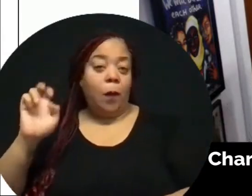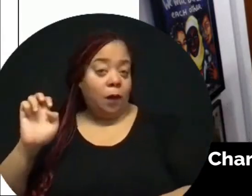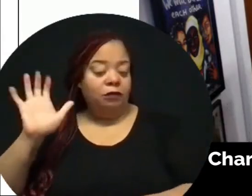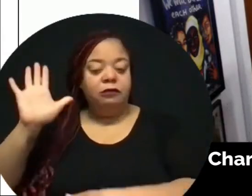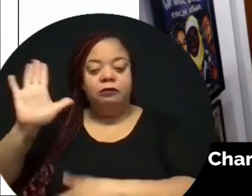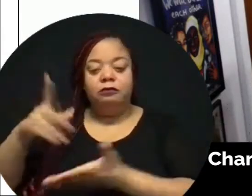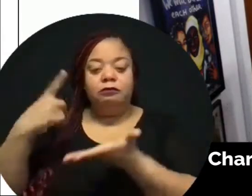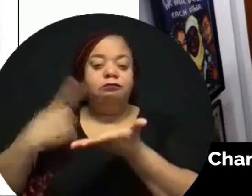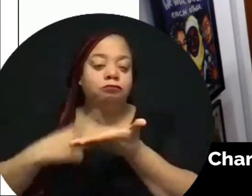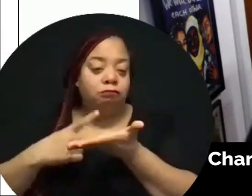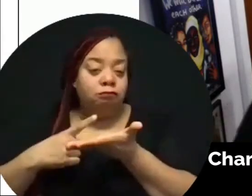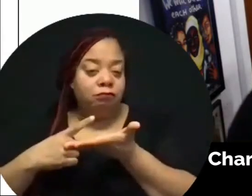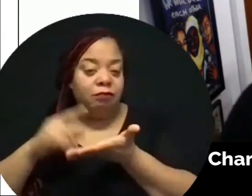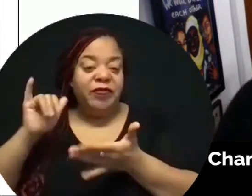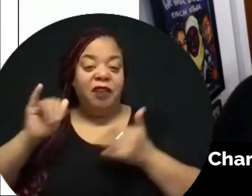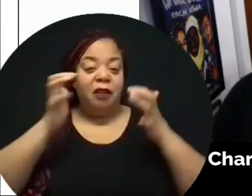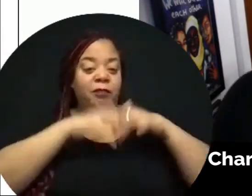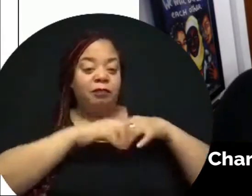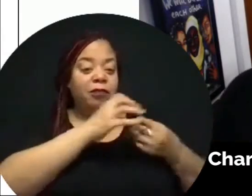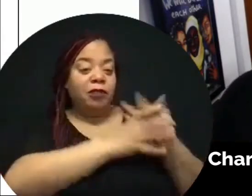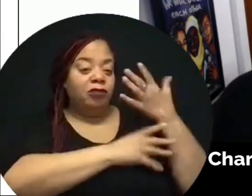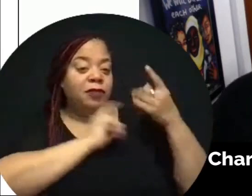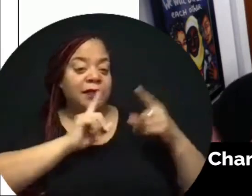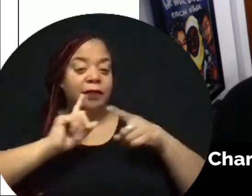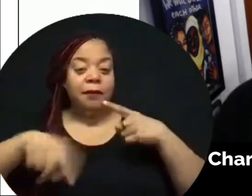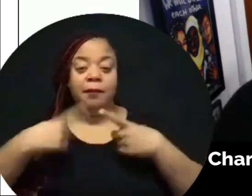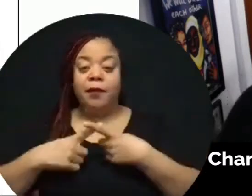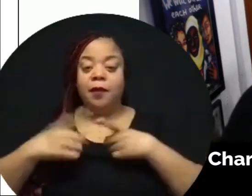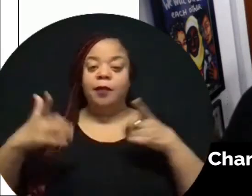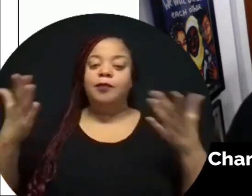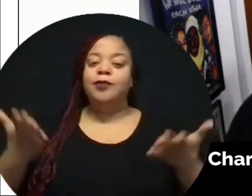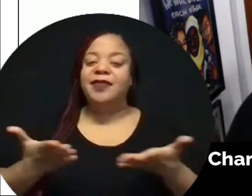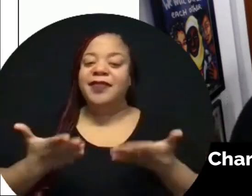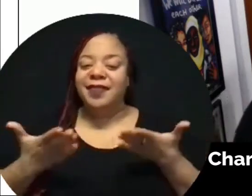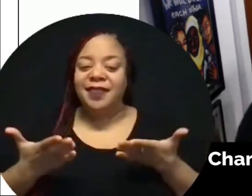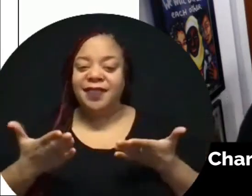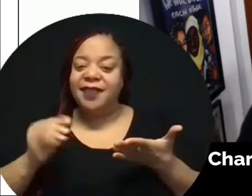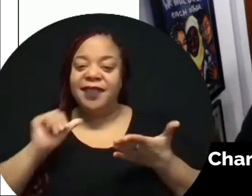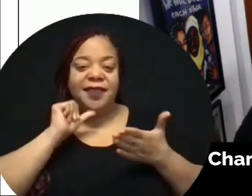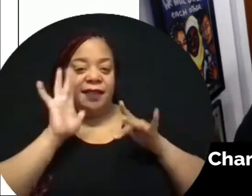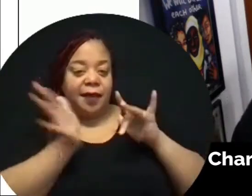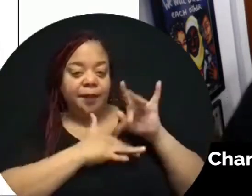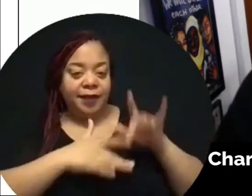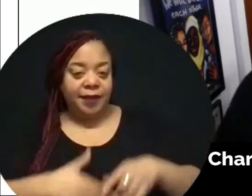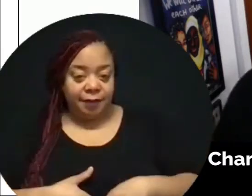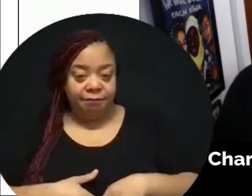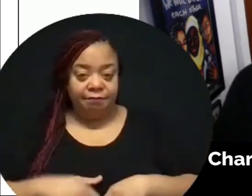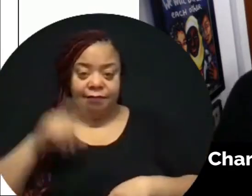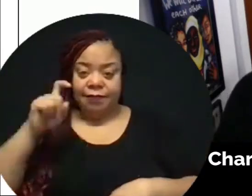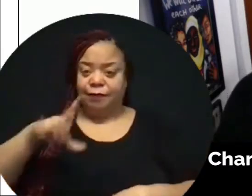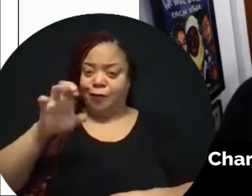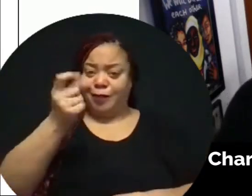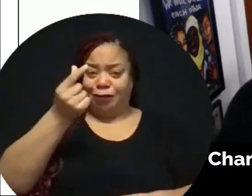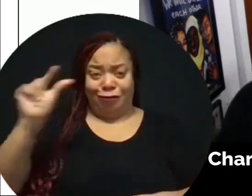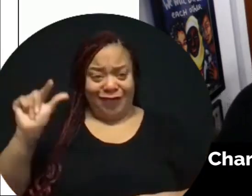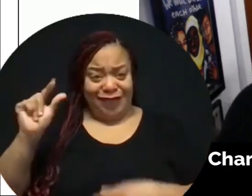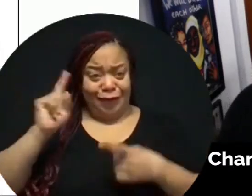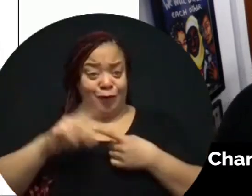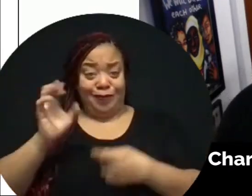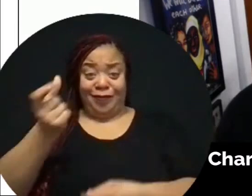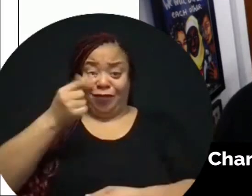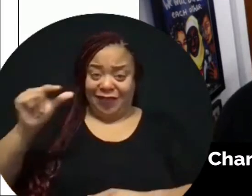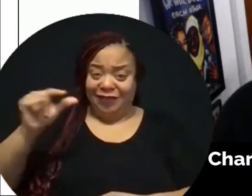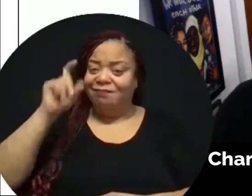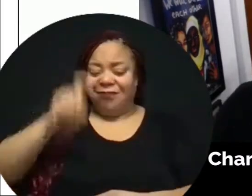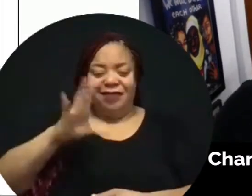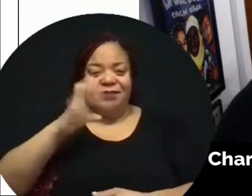be international. So we at Study and Struggle just built on that and added intersectional as a fourth analytical category that